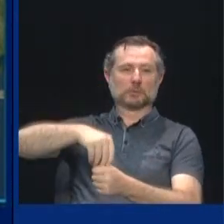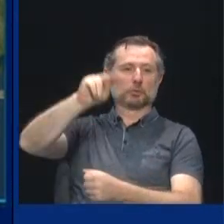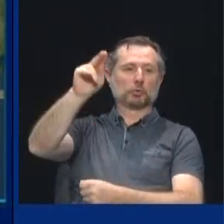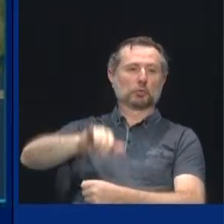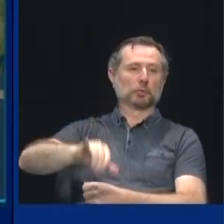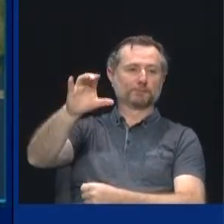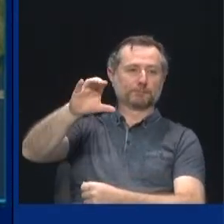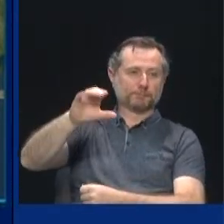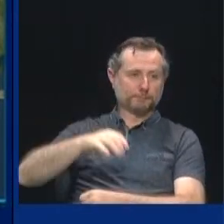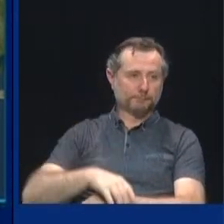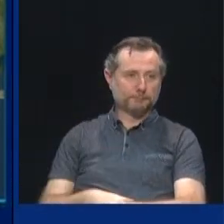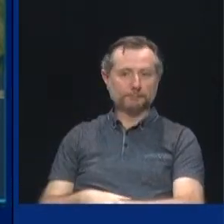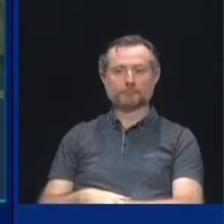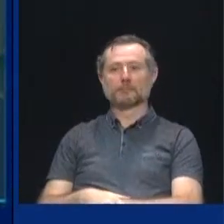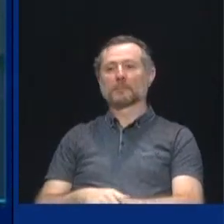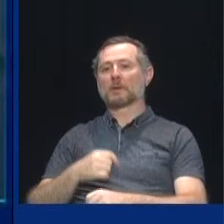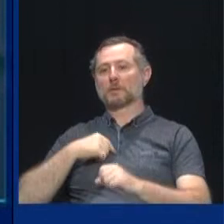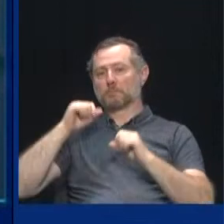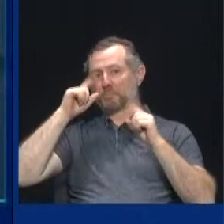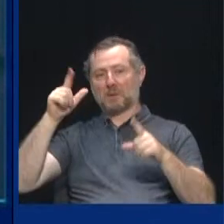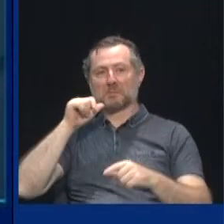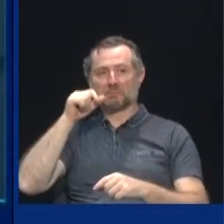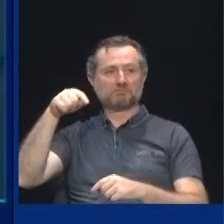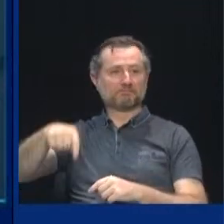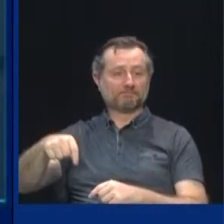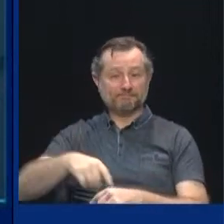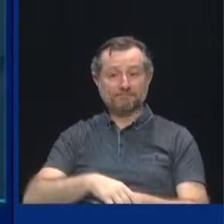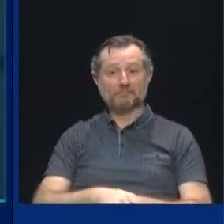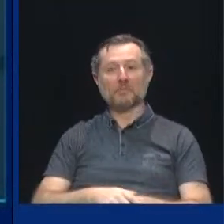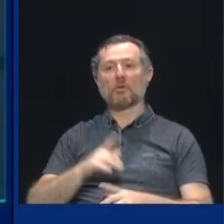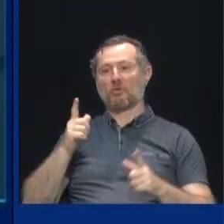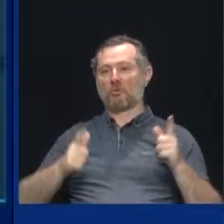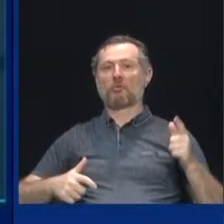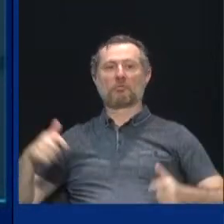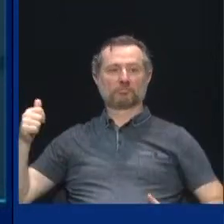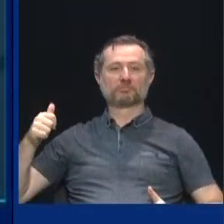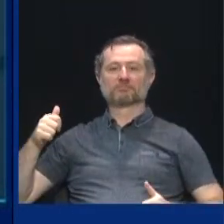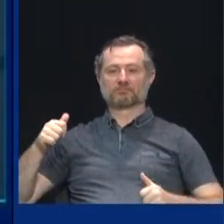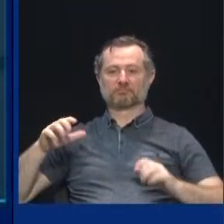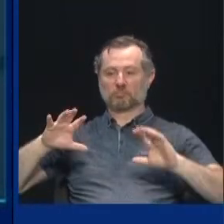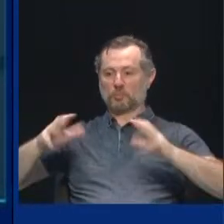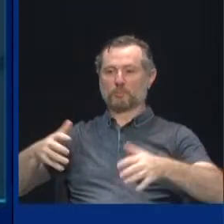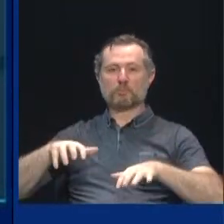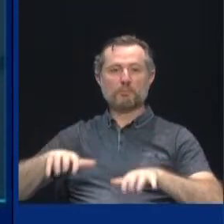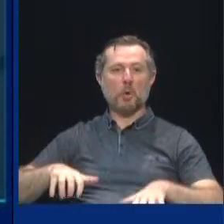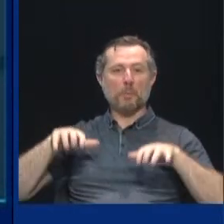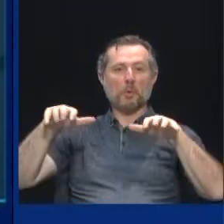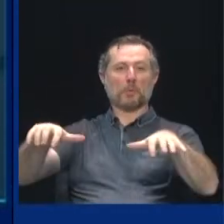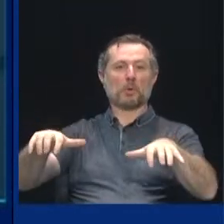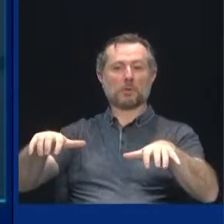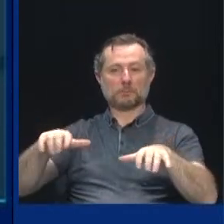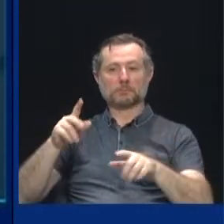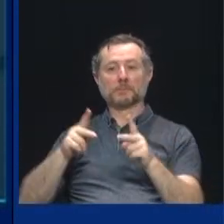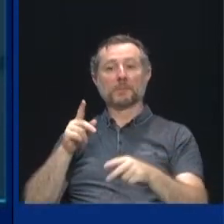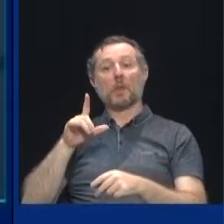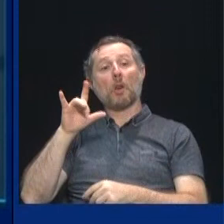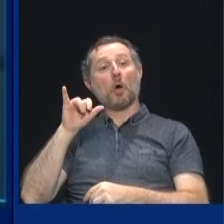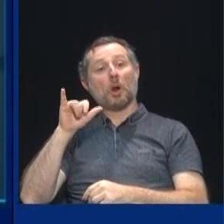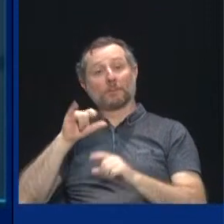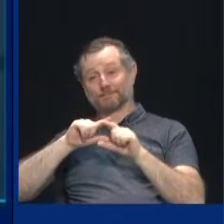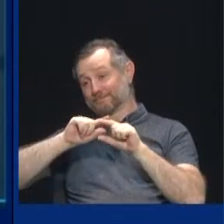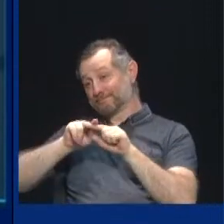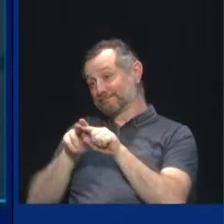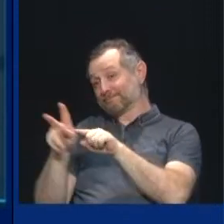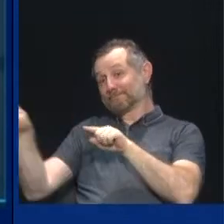not surprising because New York City has the larger population. You go to Long Island, 21 zip